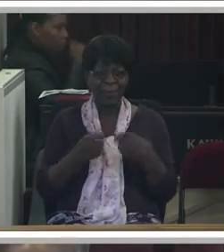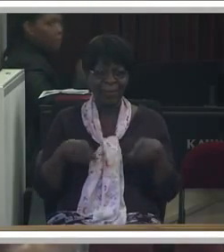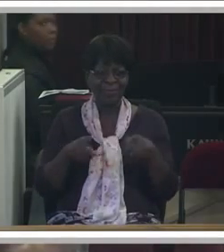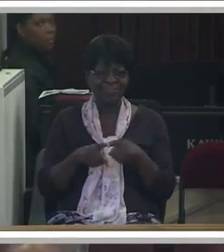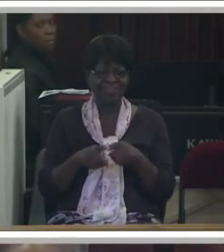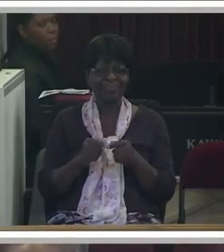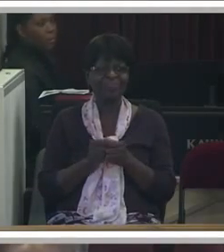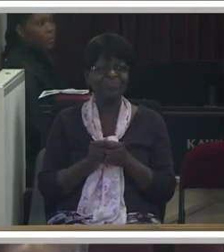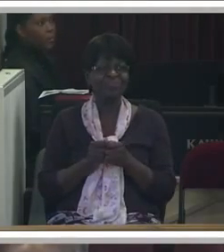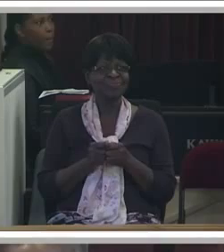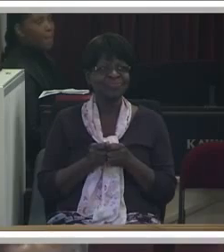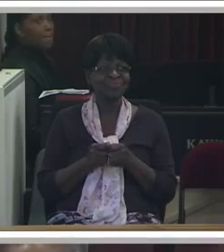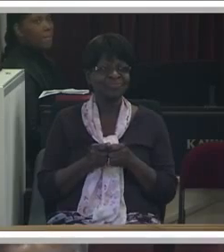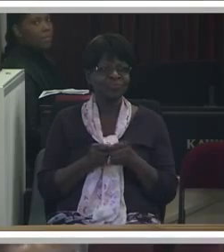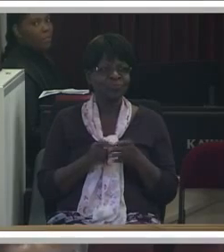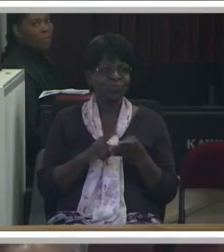Using the word broken.